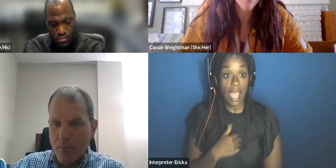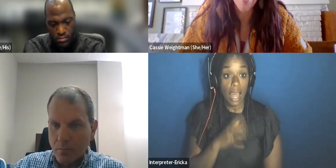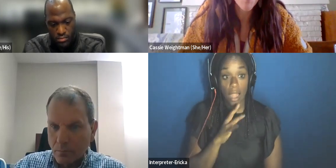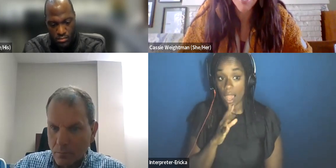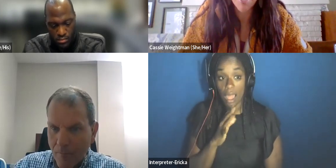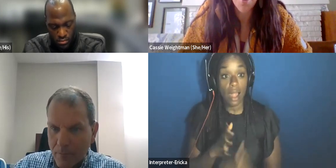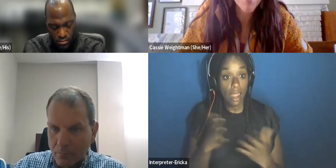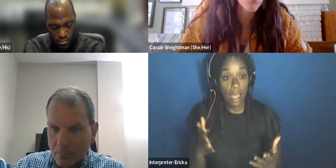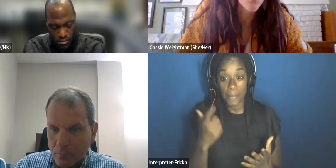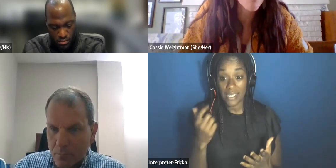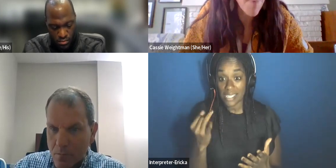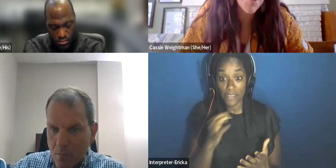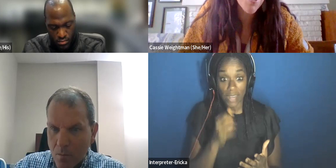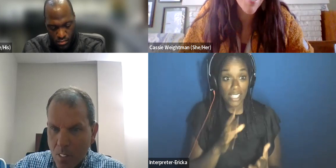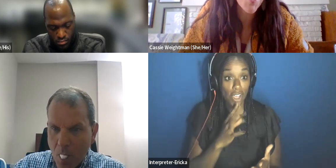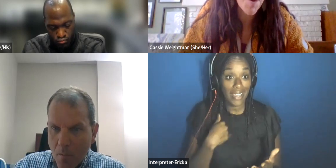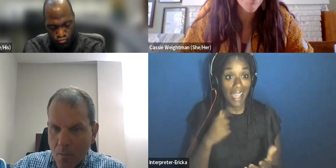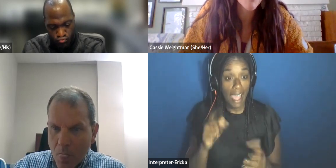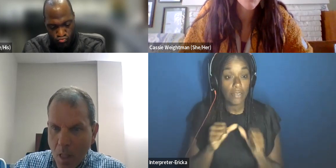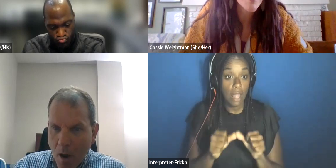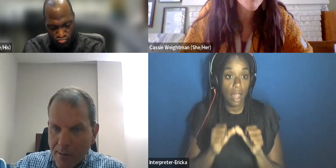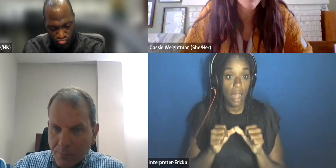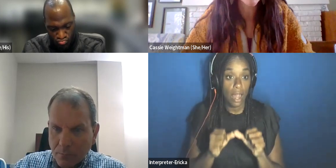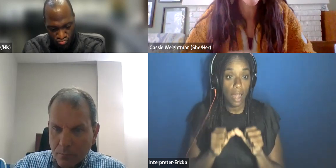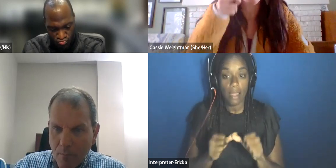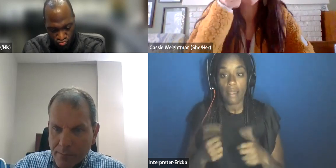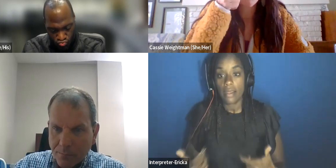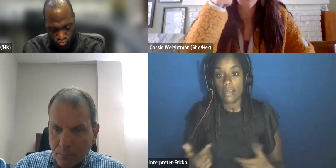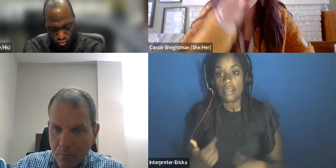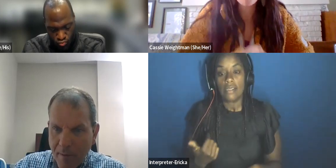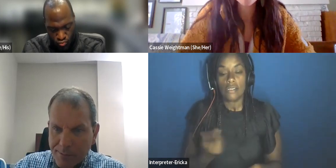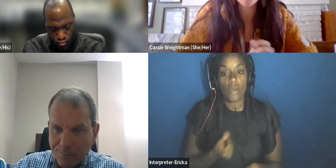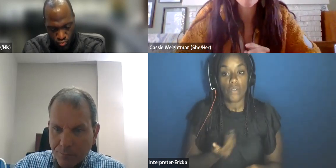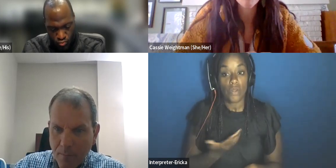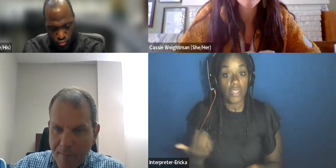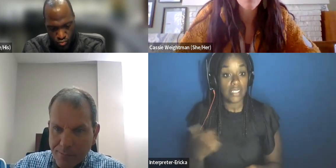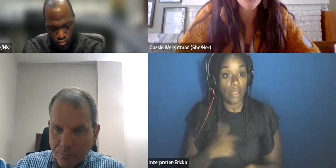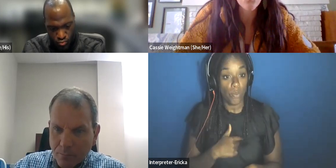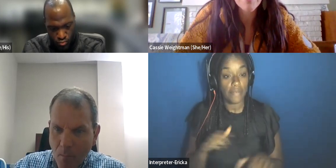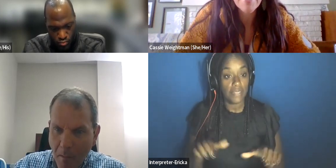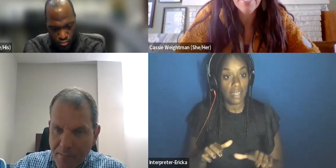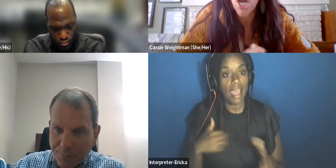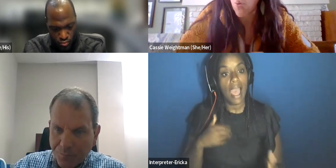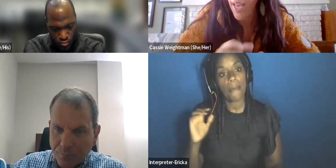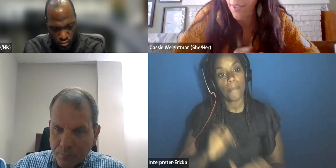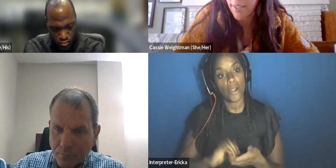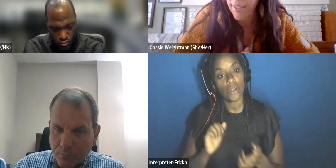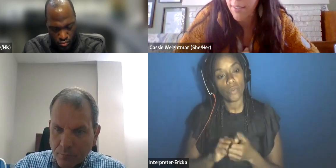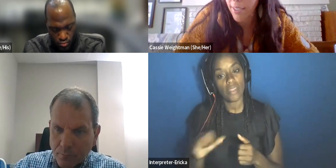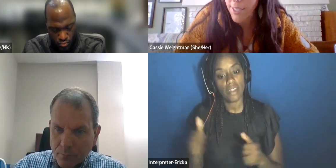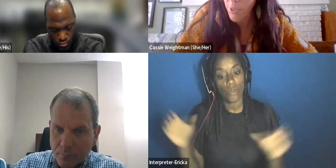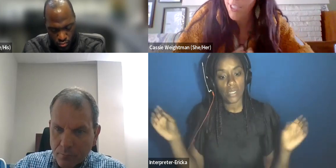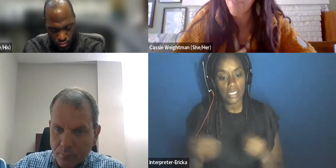not saying things, I have to keep it going. So I will just tell you a couple of things that we've done here. I partnered with another organization. Oh,